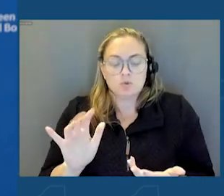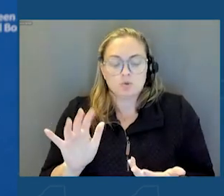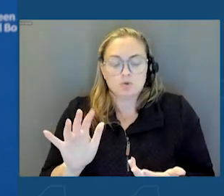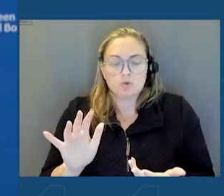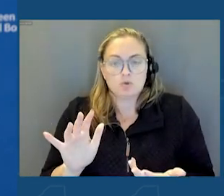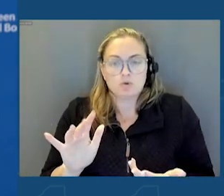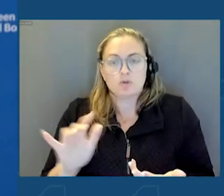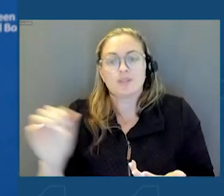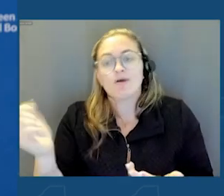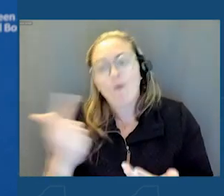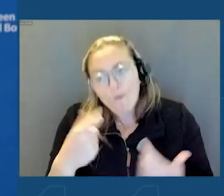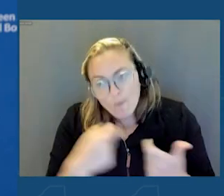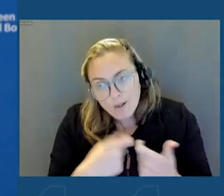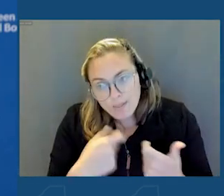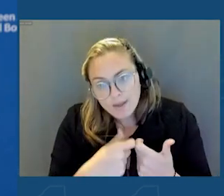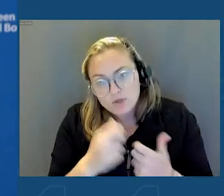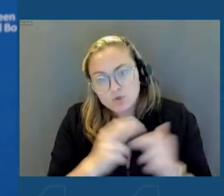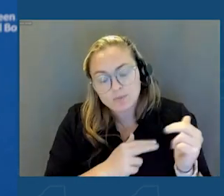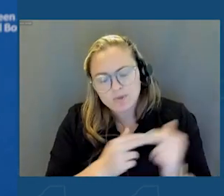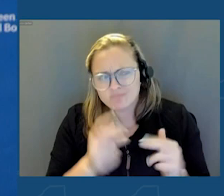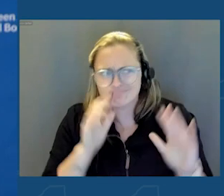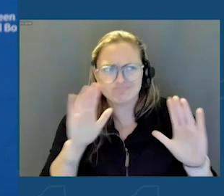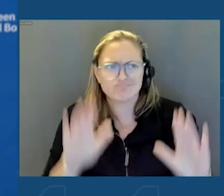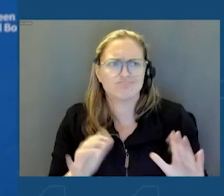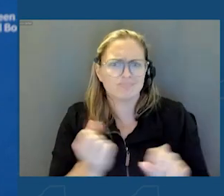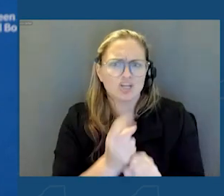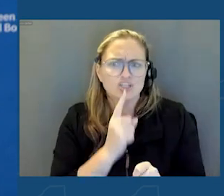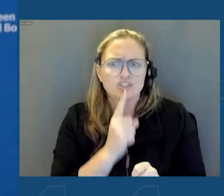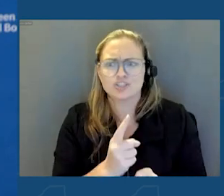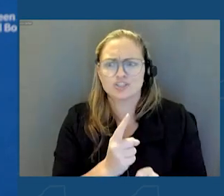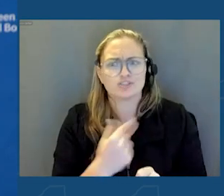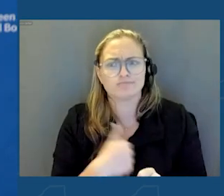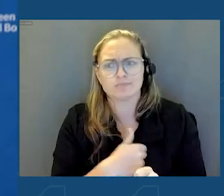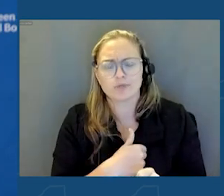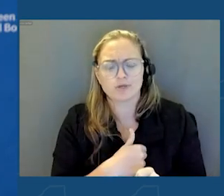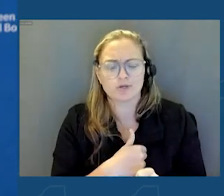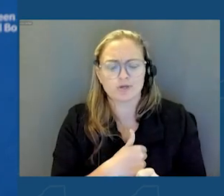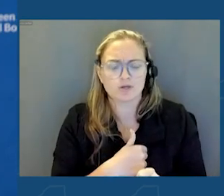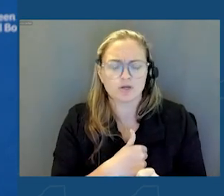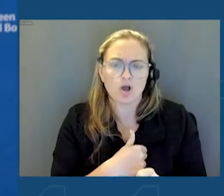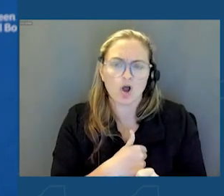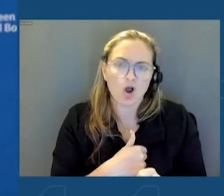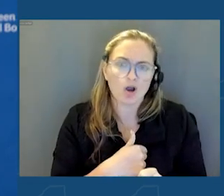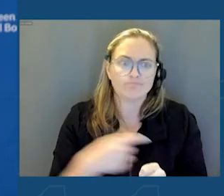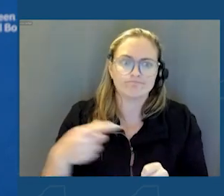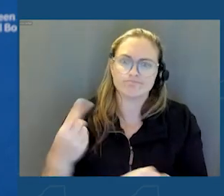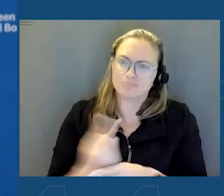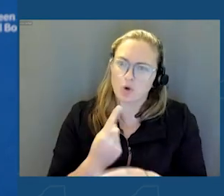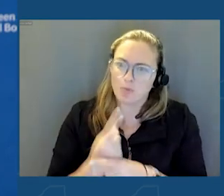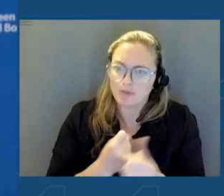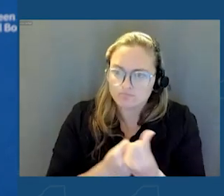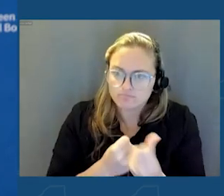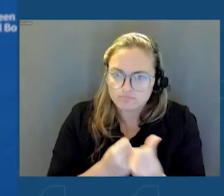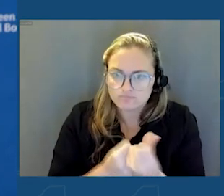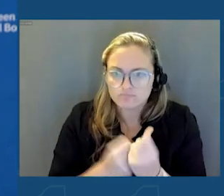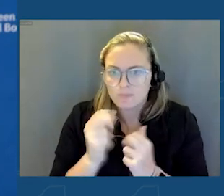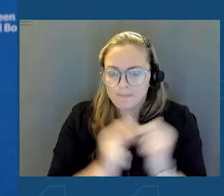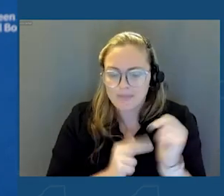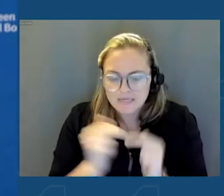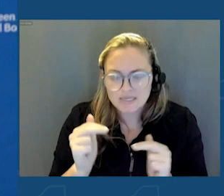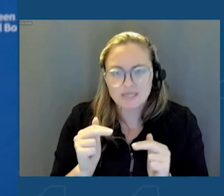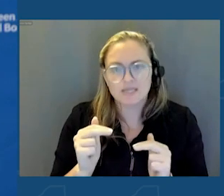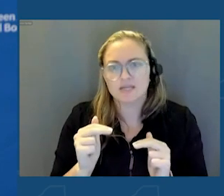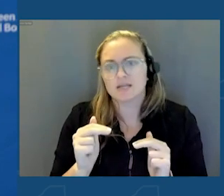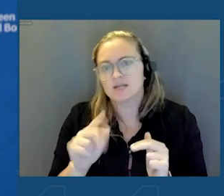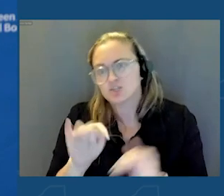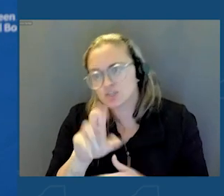buildings bill, which is just incredible, making sure that we're fueling our buildings off of clean fuels and a transmission